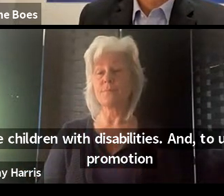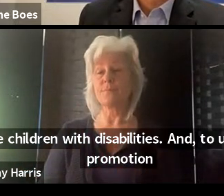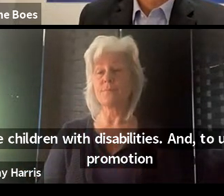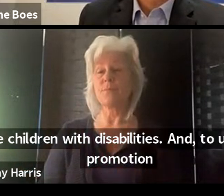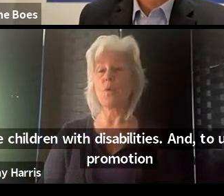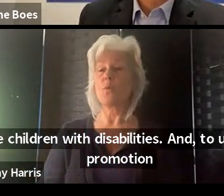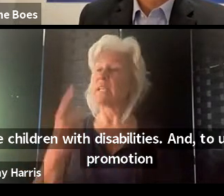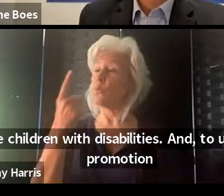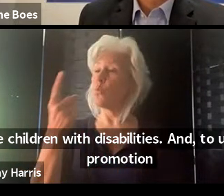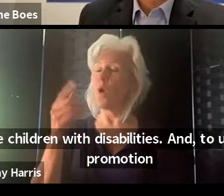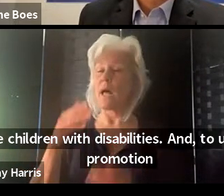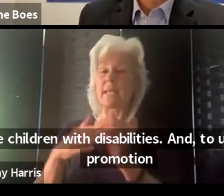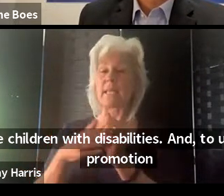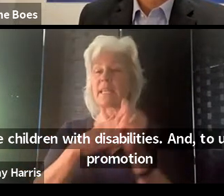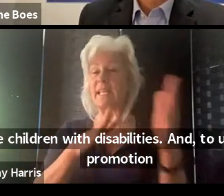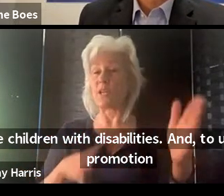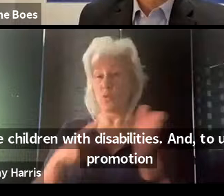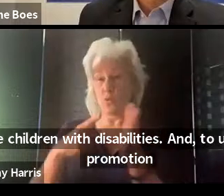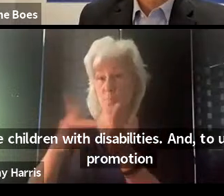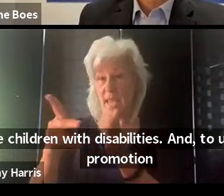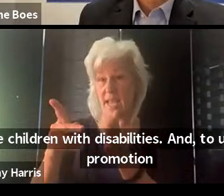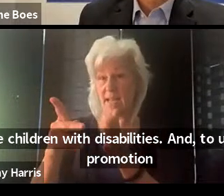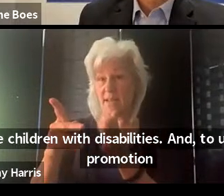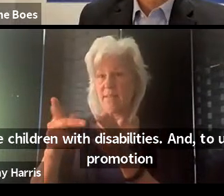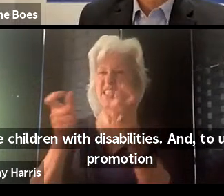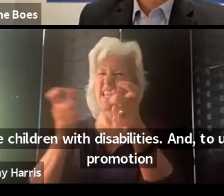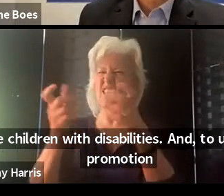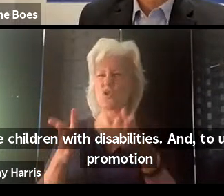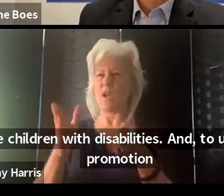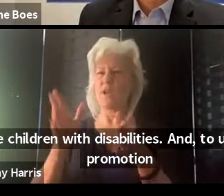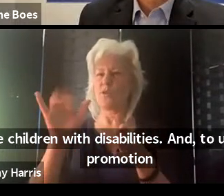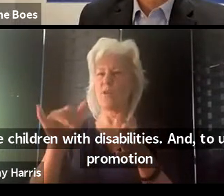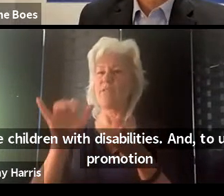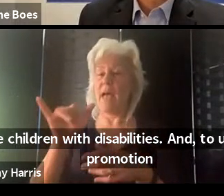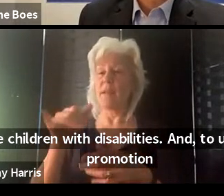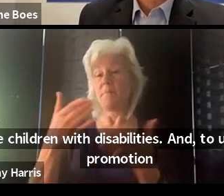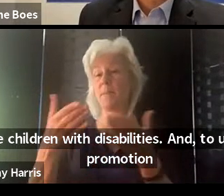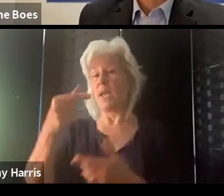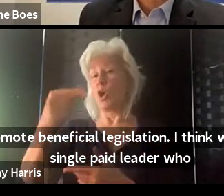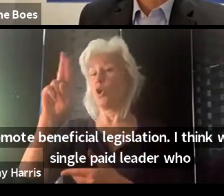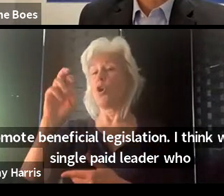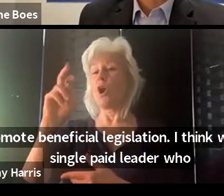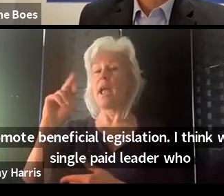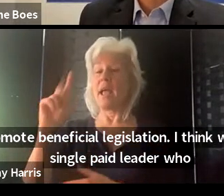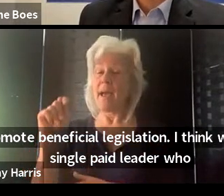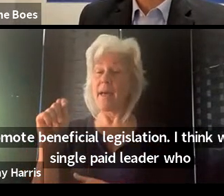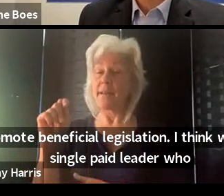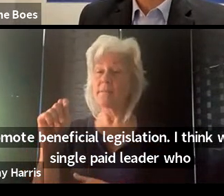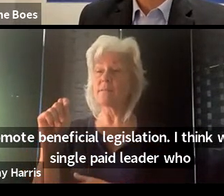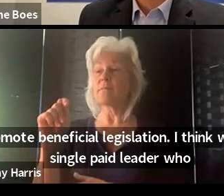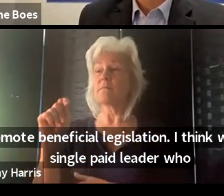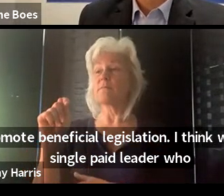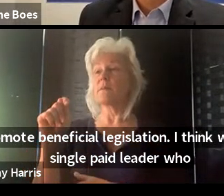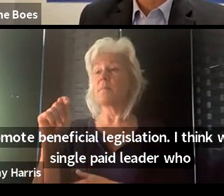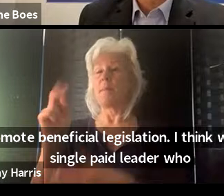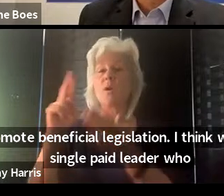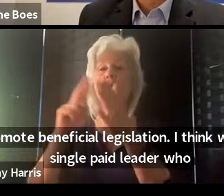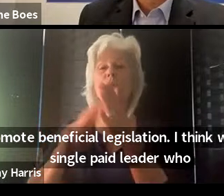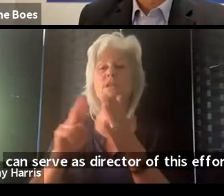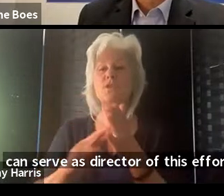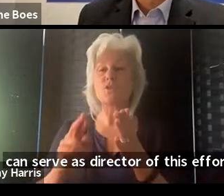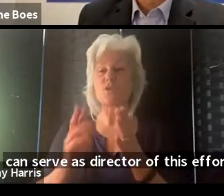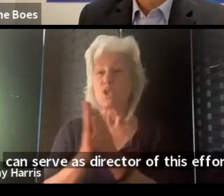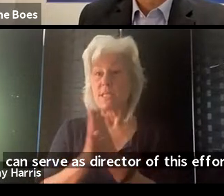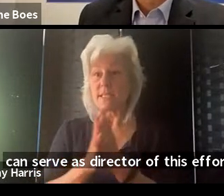leader who could serve as director of this effort. I think a grant might be available to serve as a research incentive to